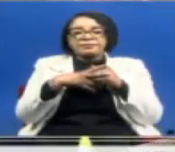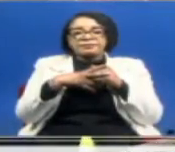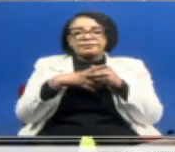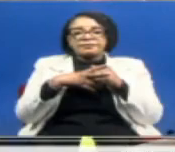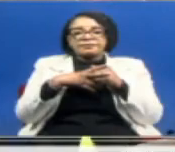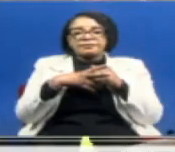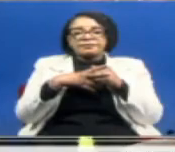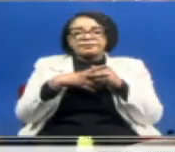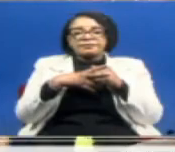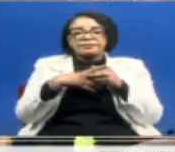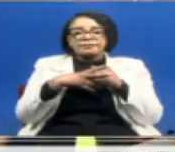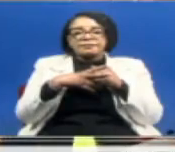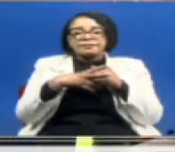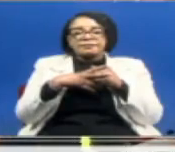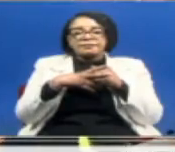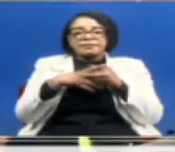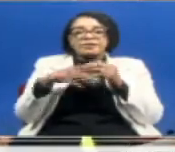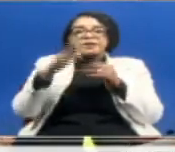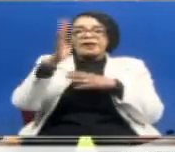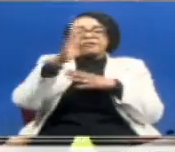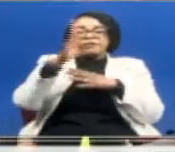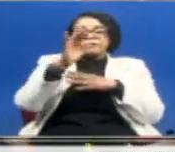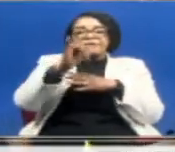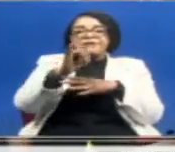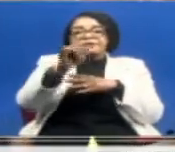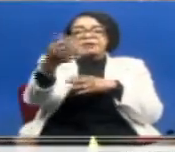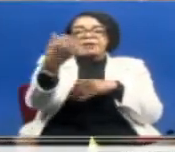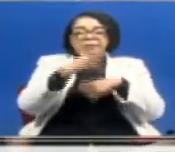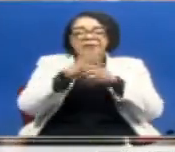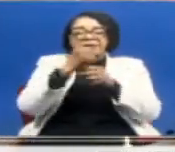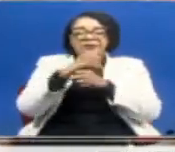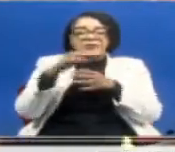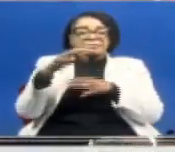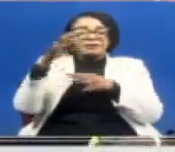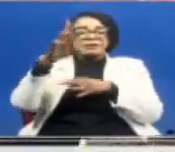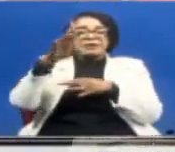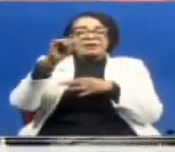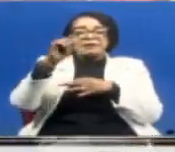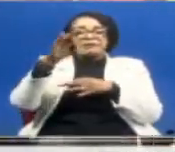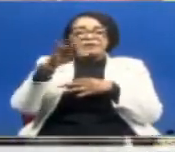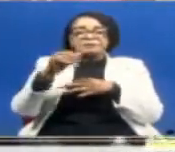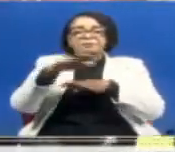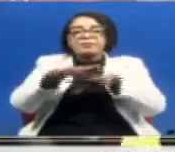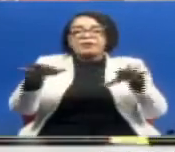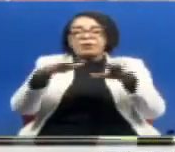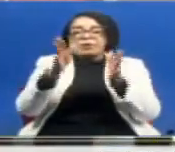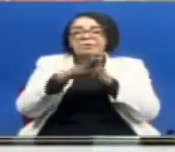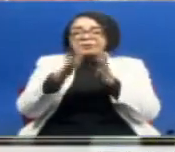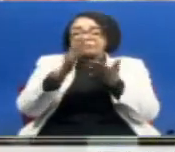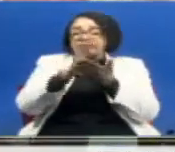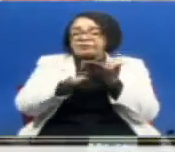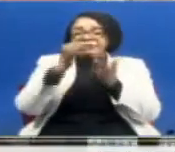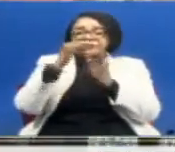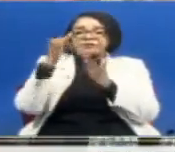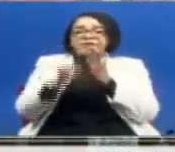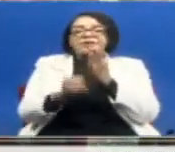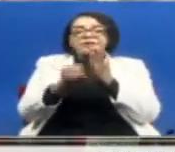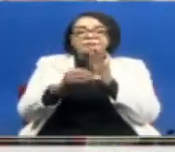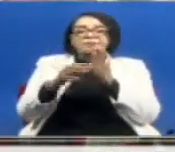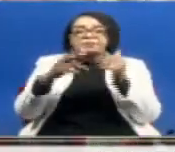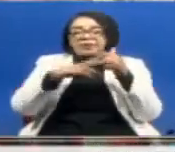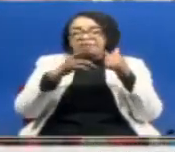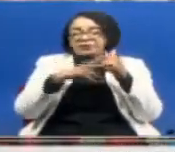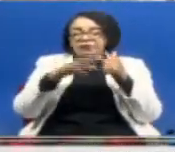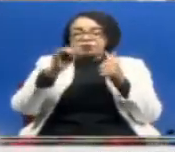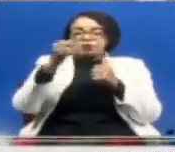The afternoon showers threatened to dampen the spirit of the RFEA grounds ahead of the final between the National Rugby Sevens team